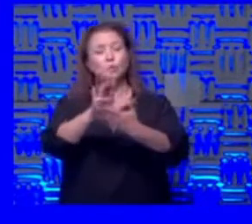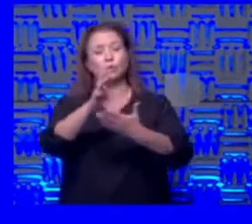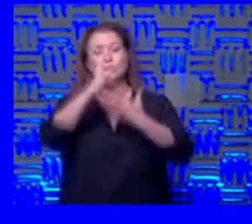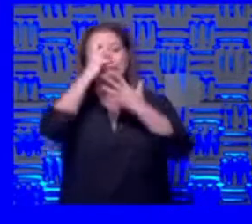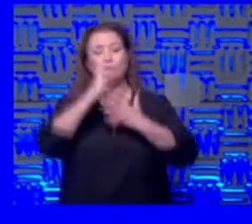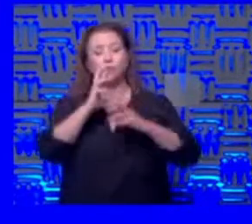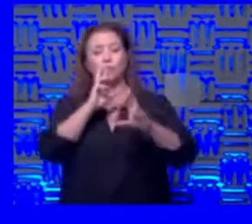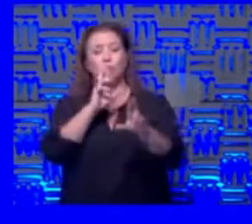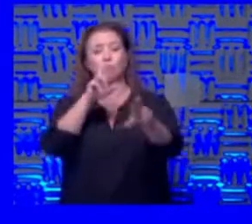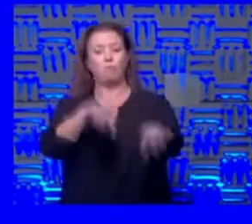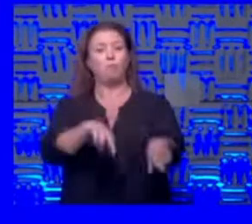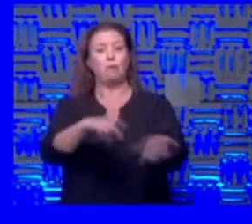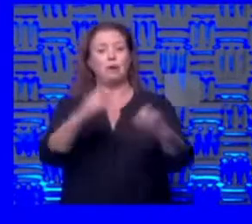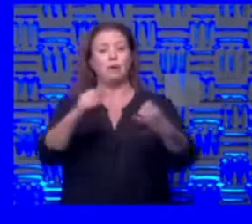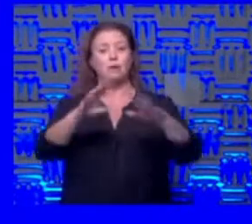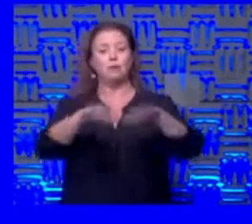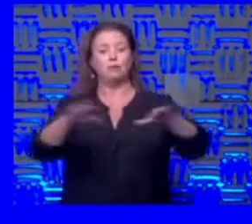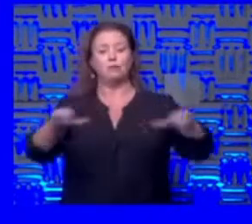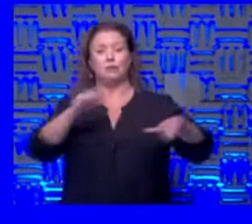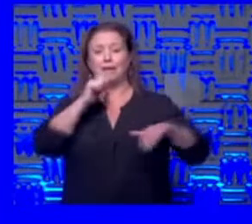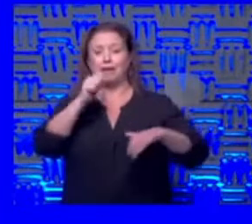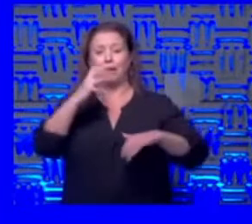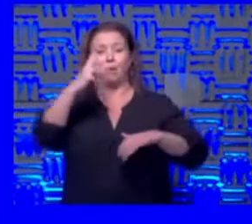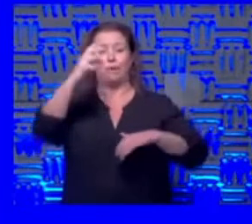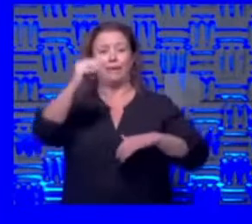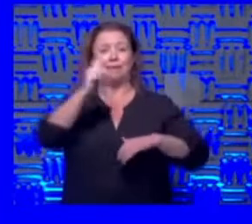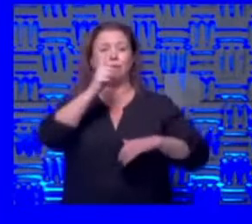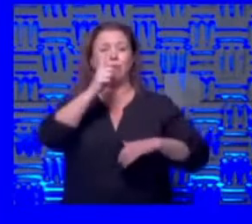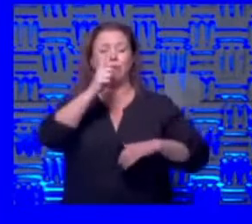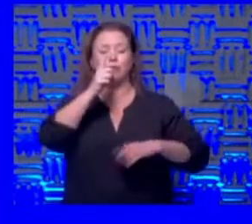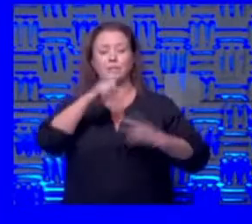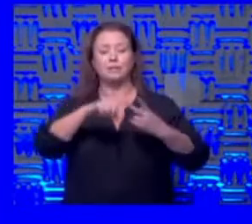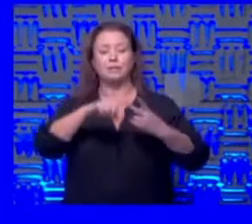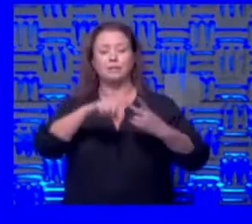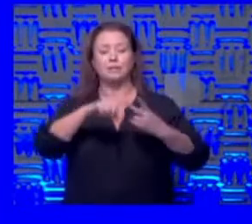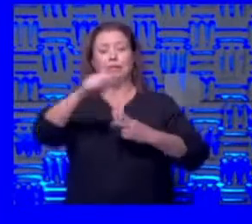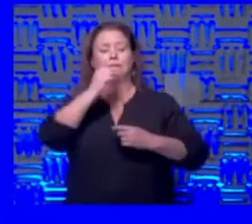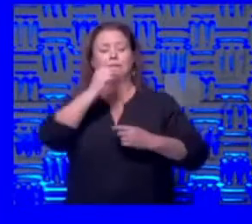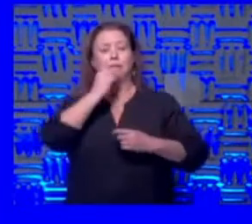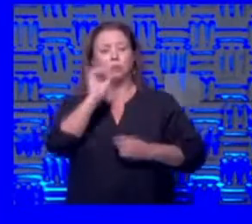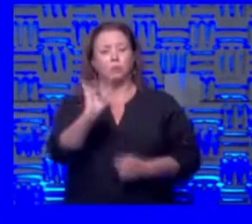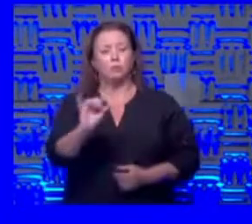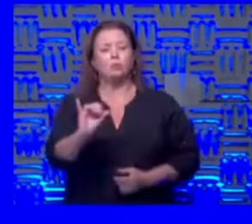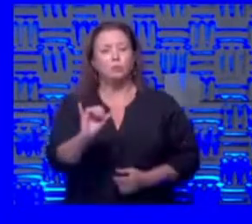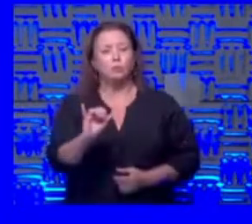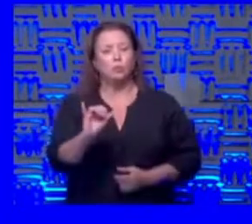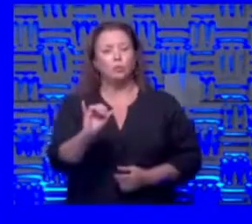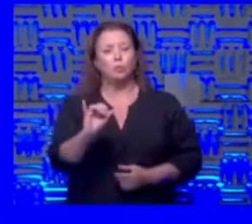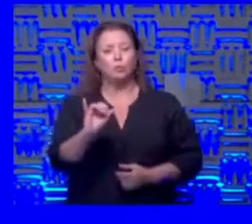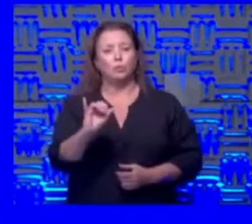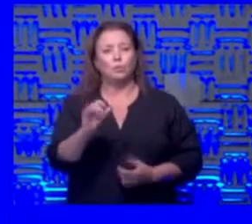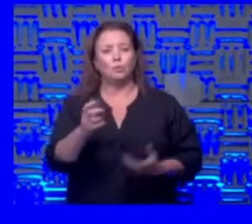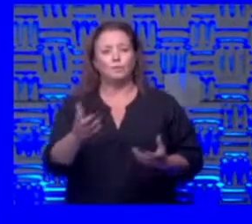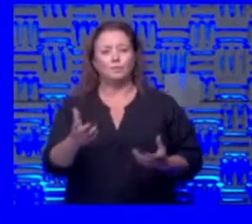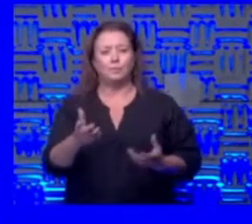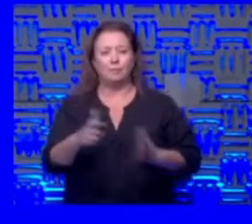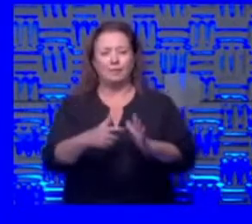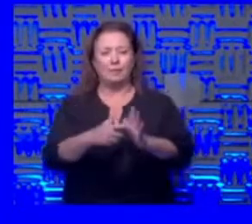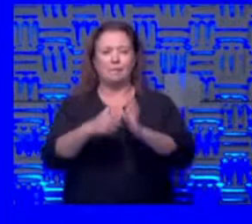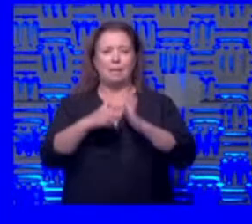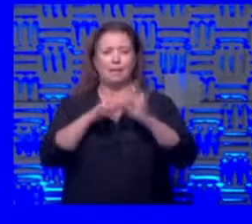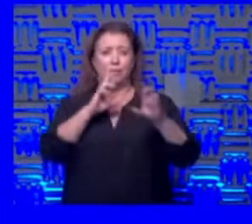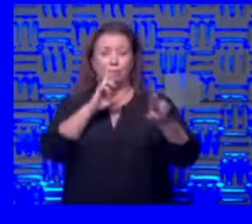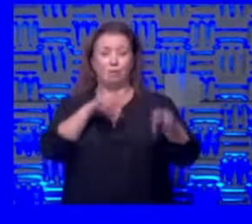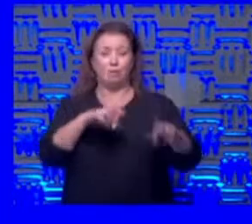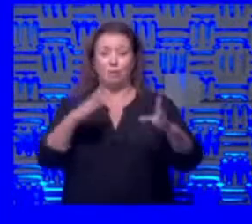are reports about children not being able to get their lunches and get those needed meals, but also those mandatory